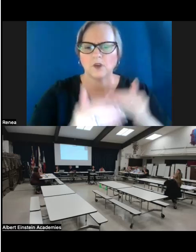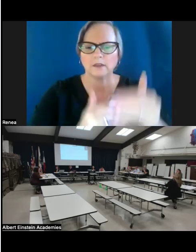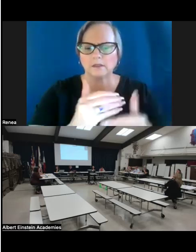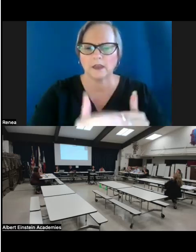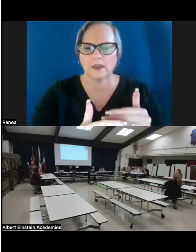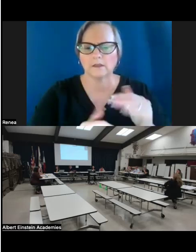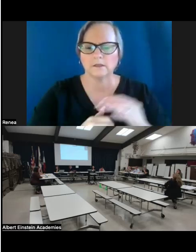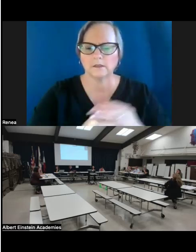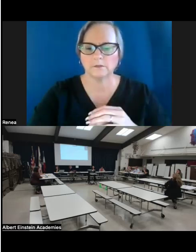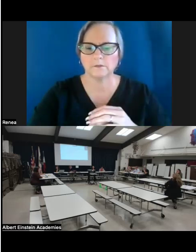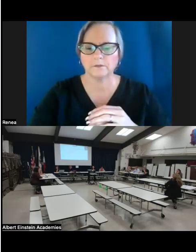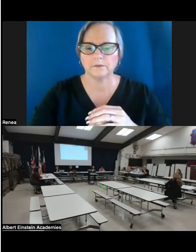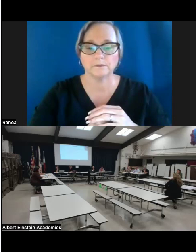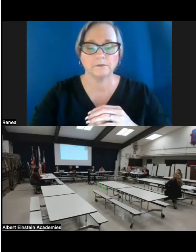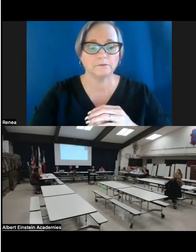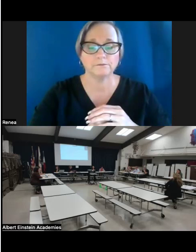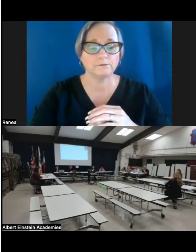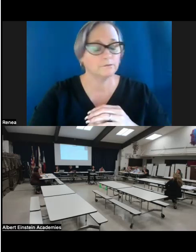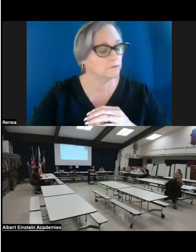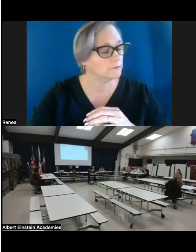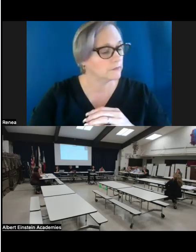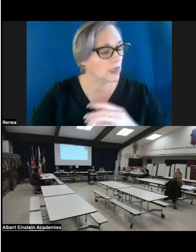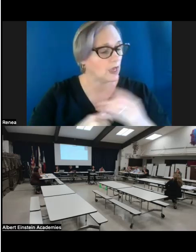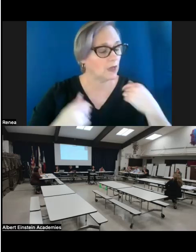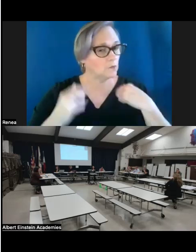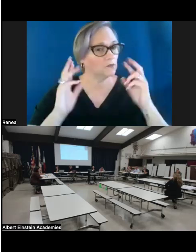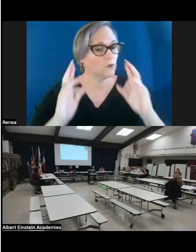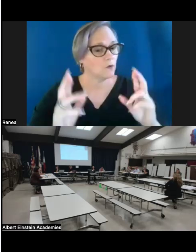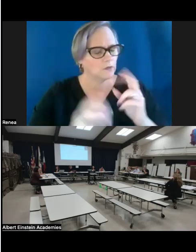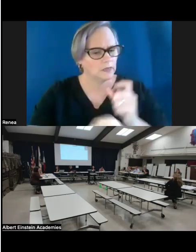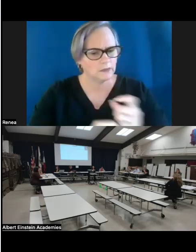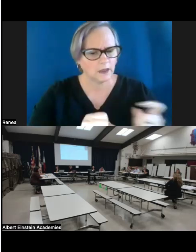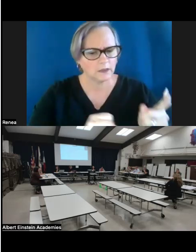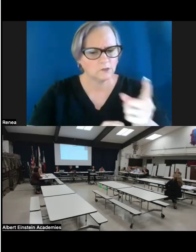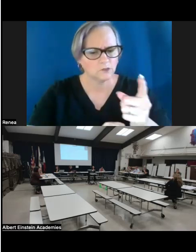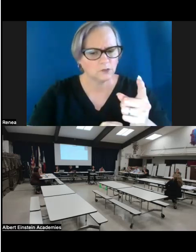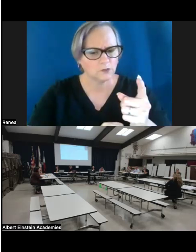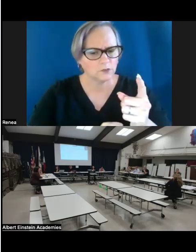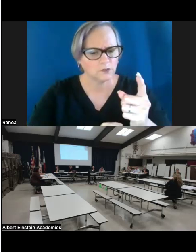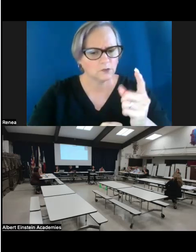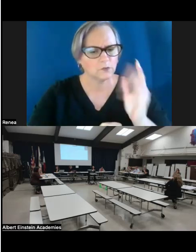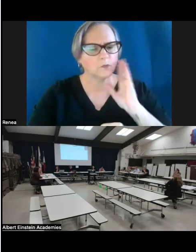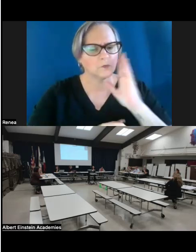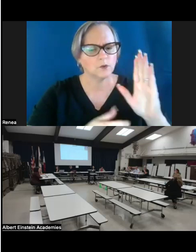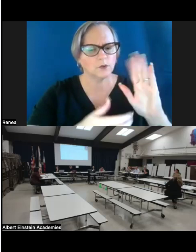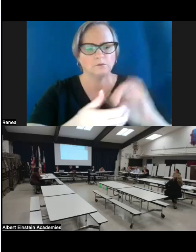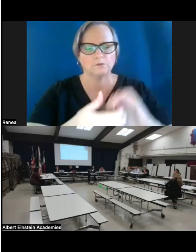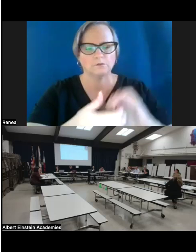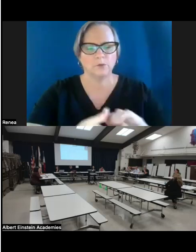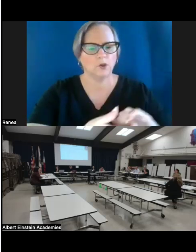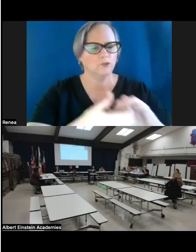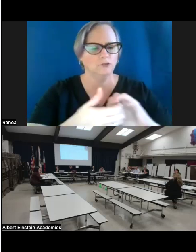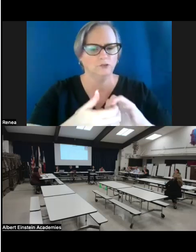I would just hope, you know, next year that they really, you know, the partnership between admin and SSC actually